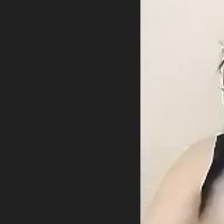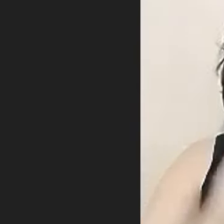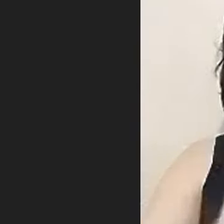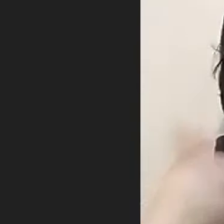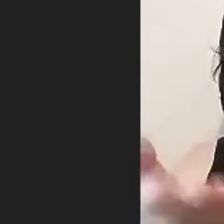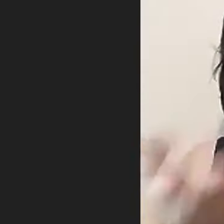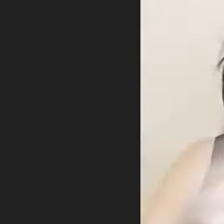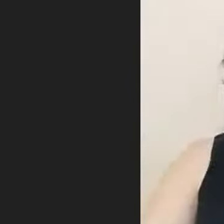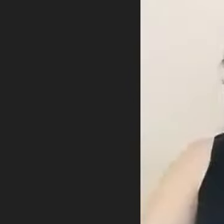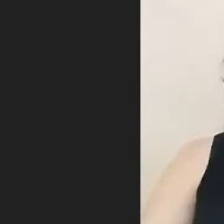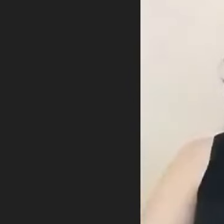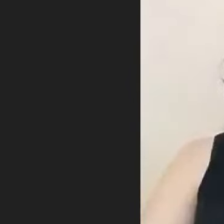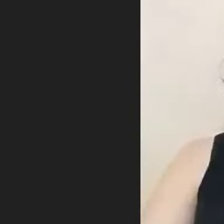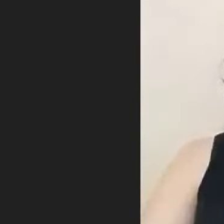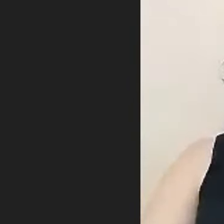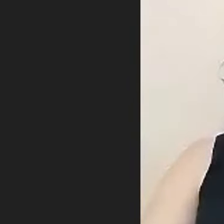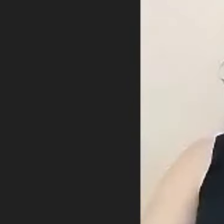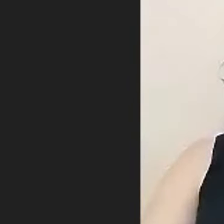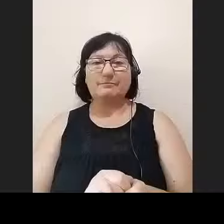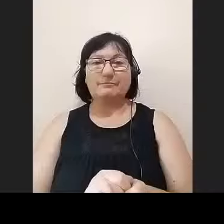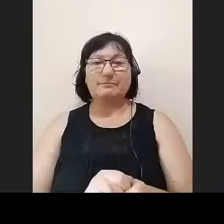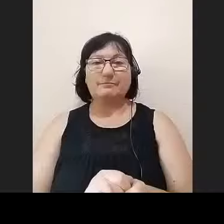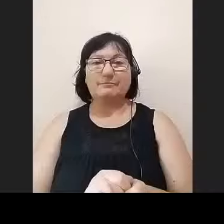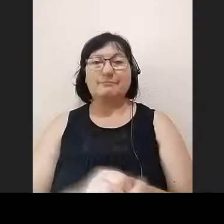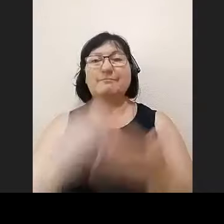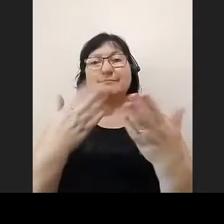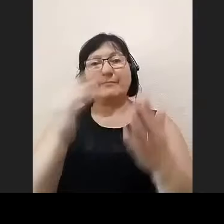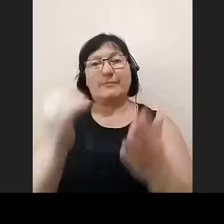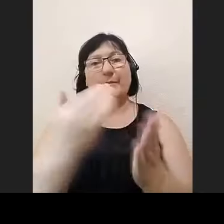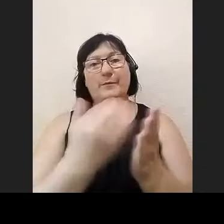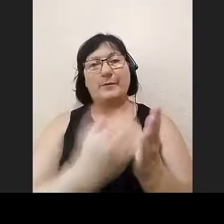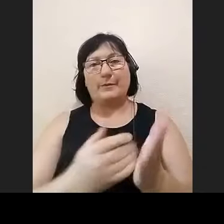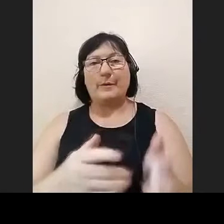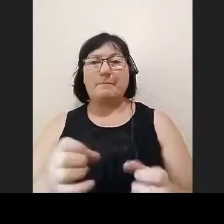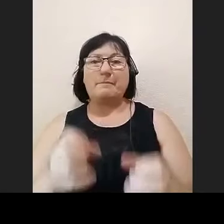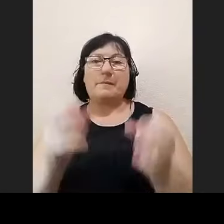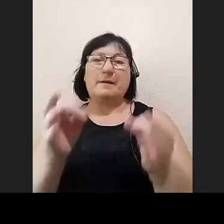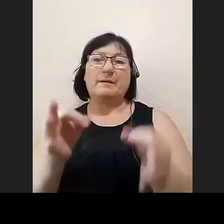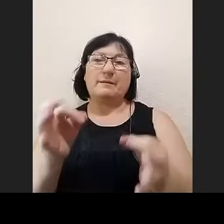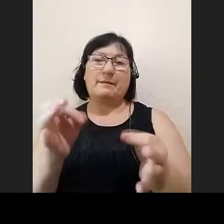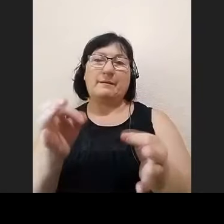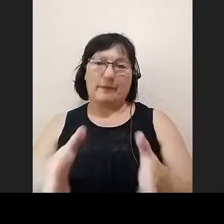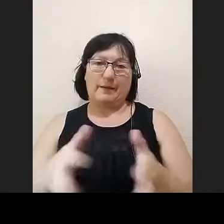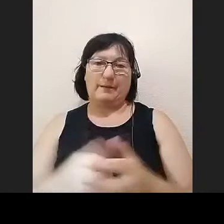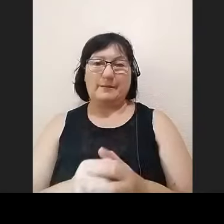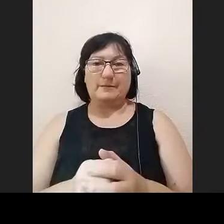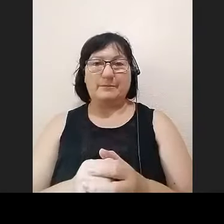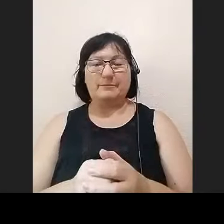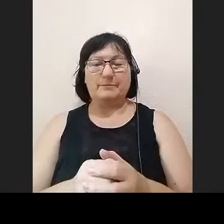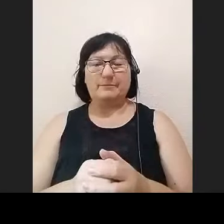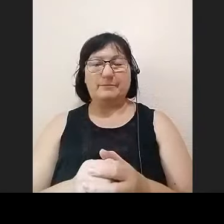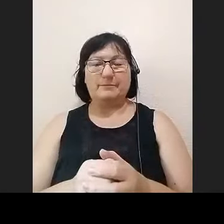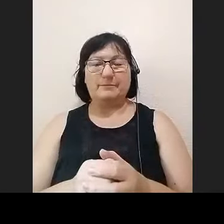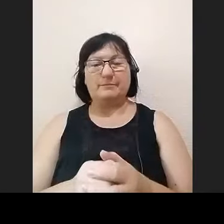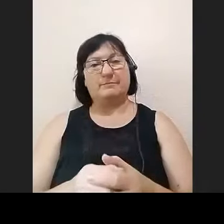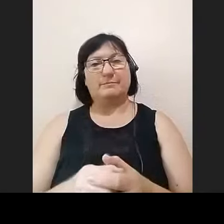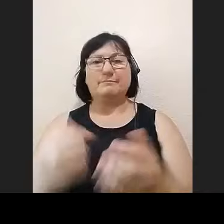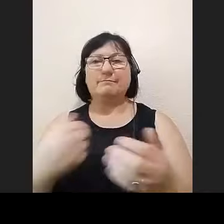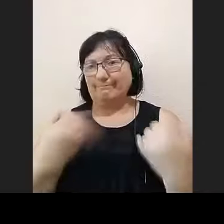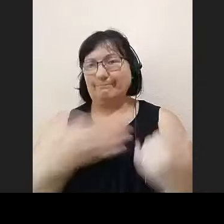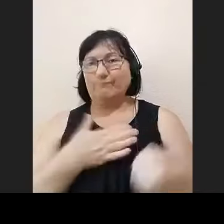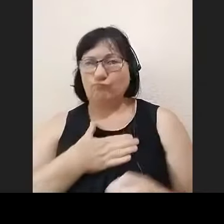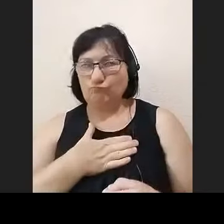Thank you, Program Director. Hello, everybody. It's a great pleasure to participate in this SMME